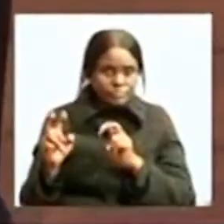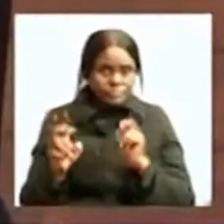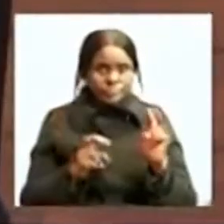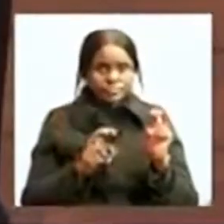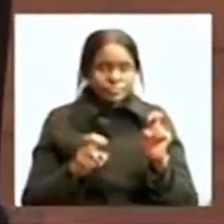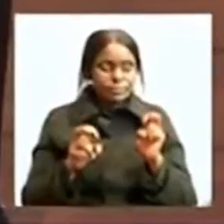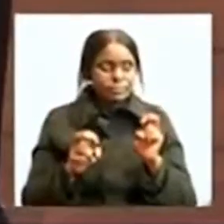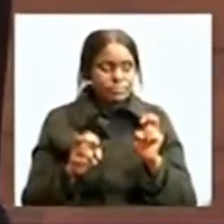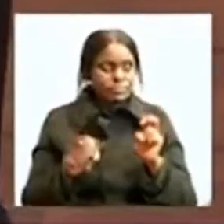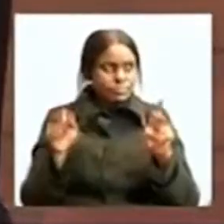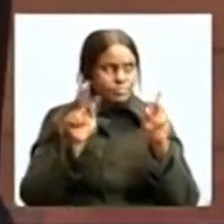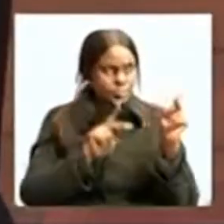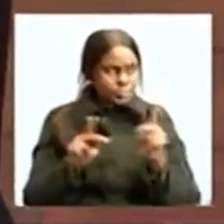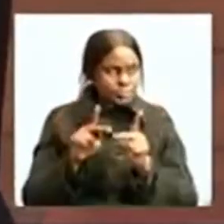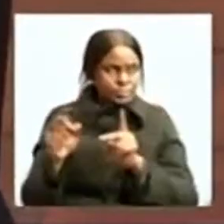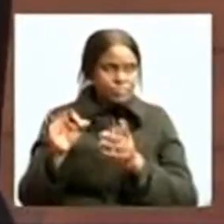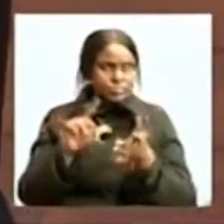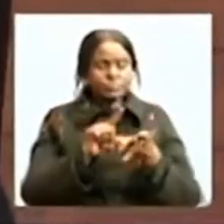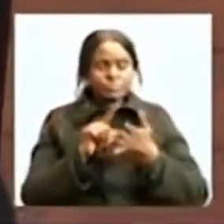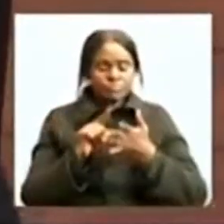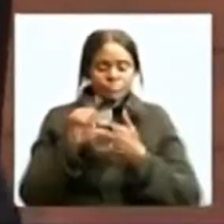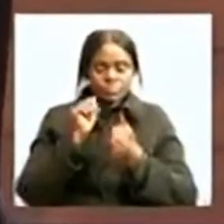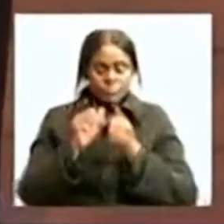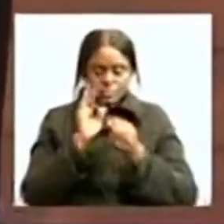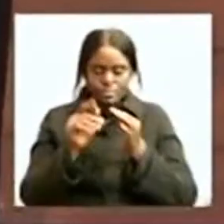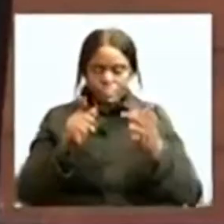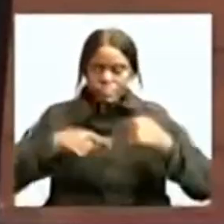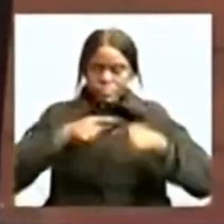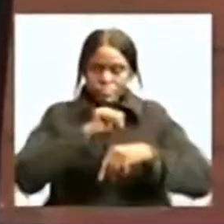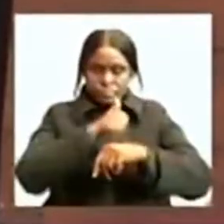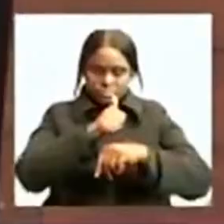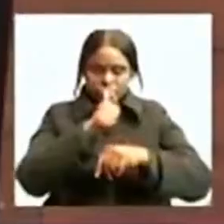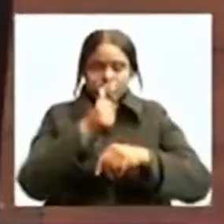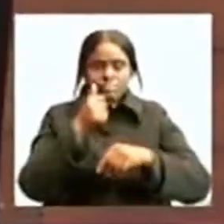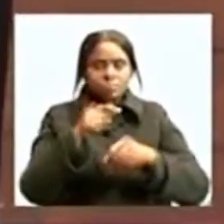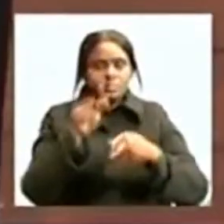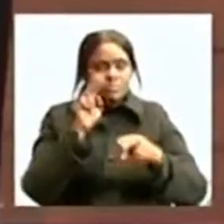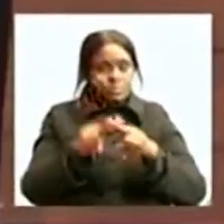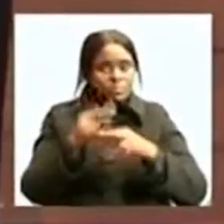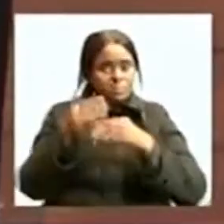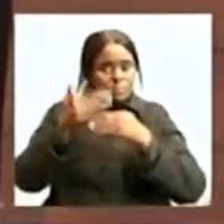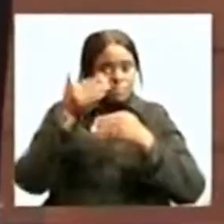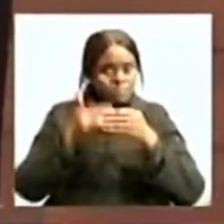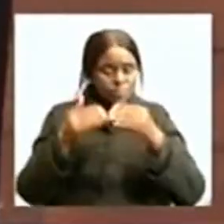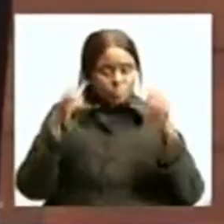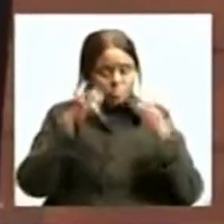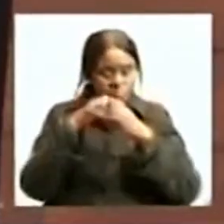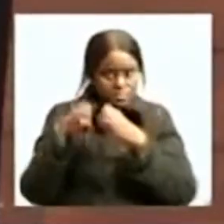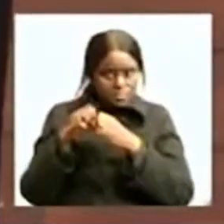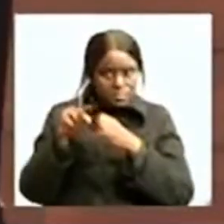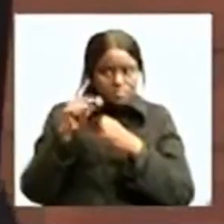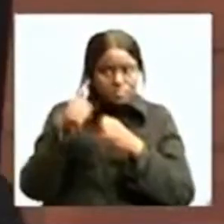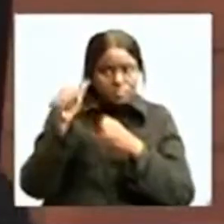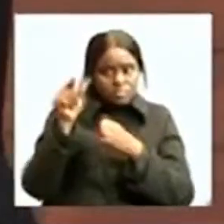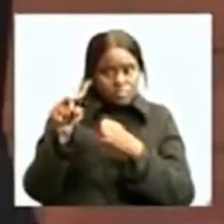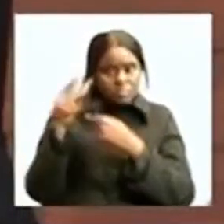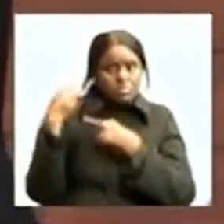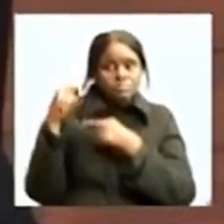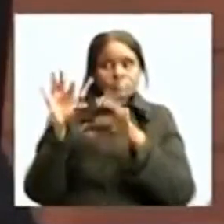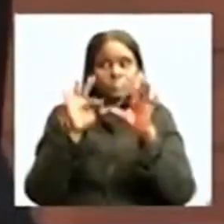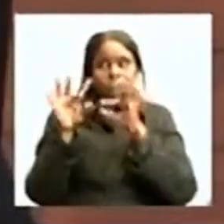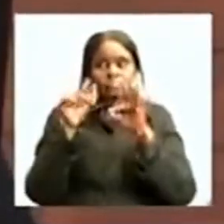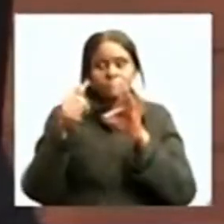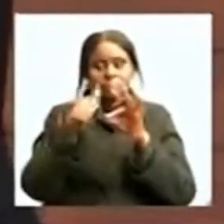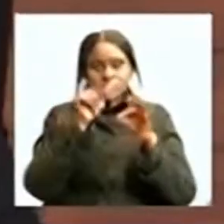the performance of the loans. Because if the local authorities sit behind, The banks are not the ones that select. The